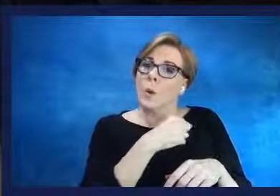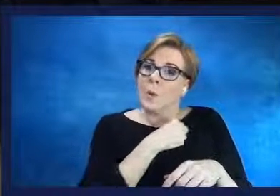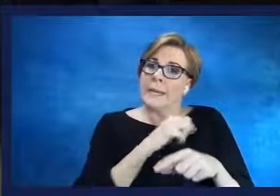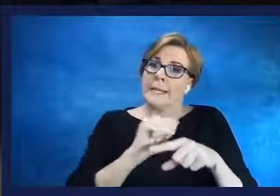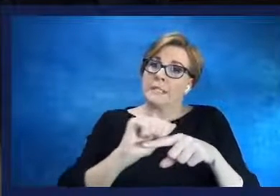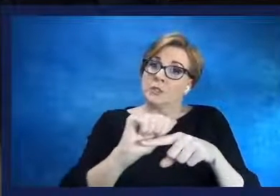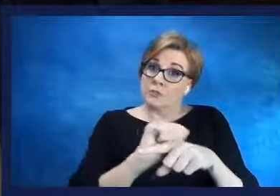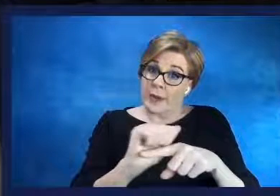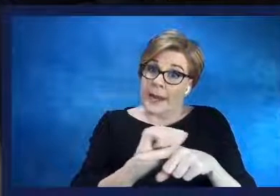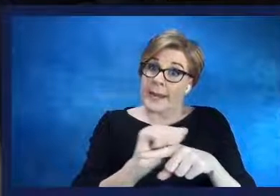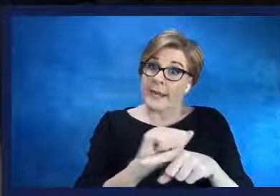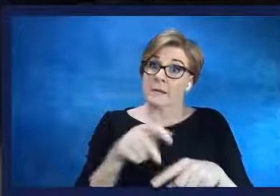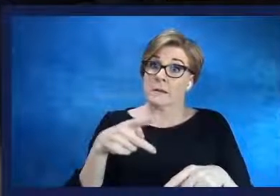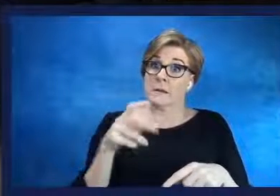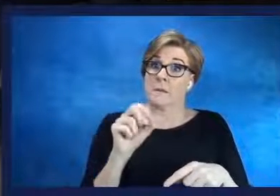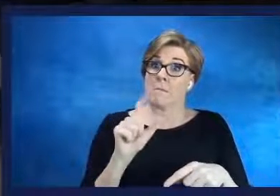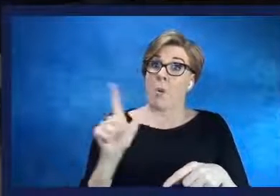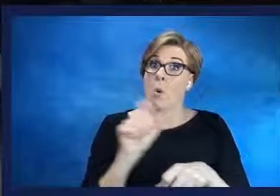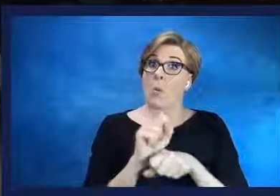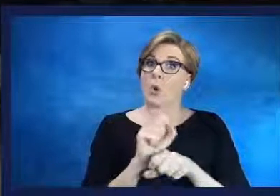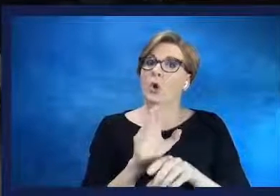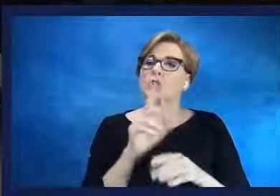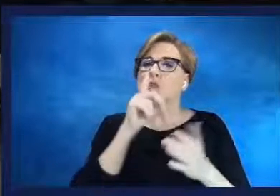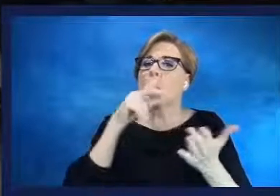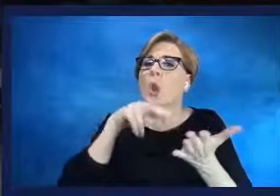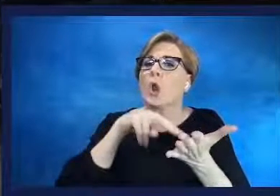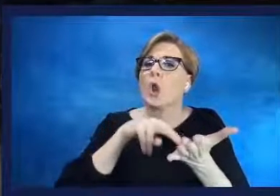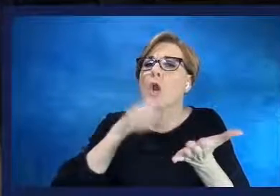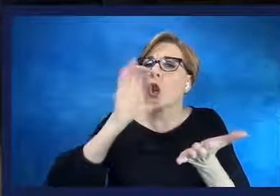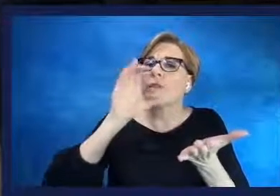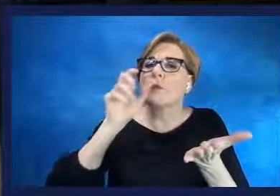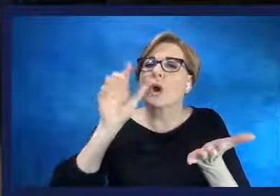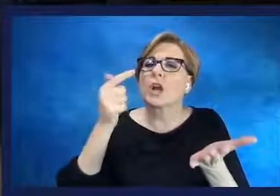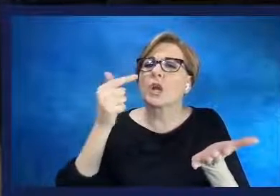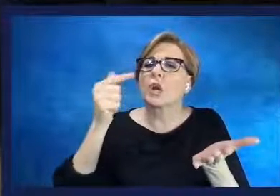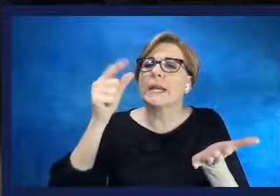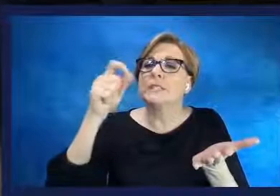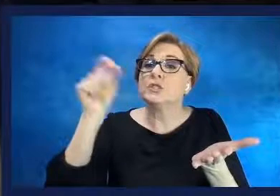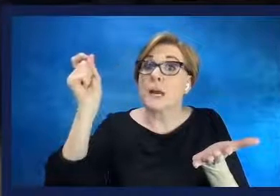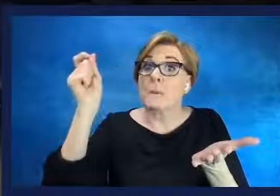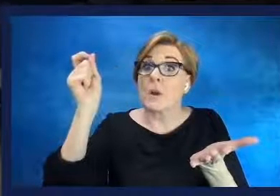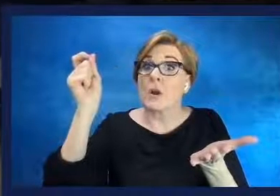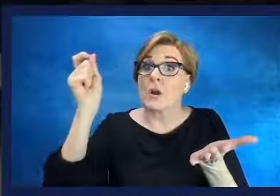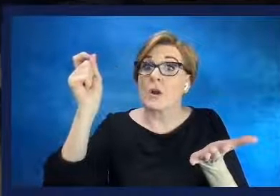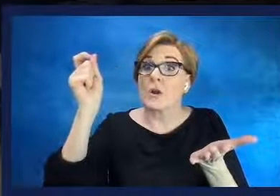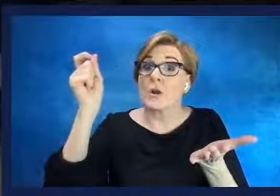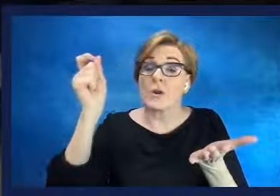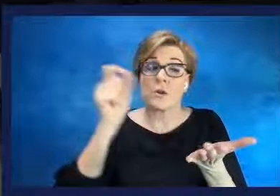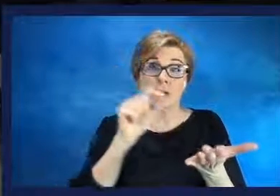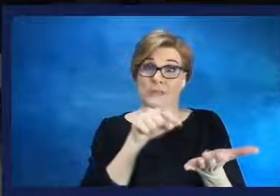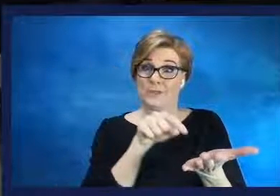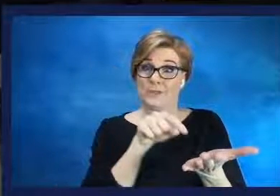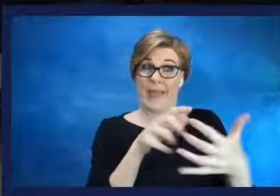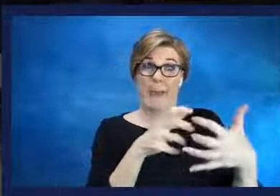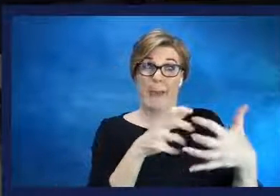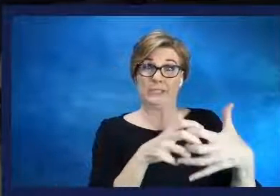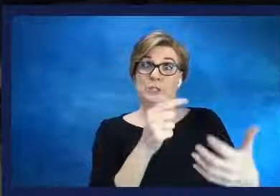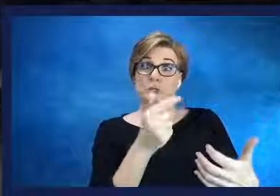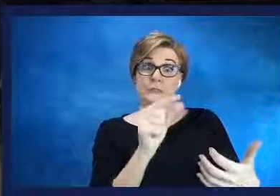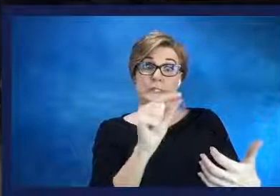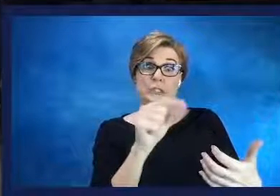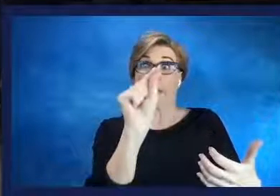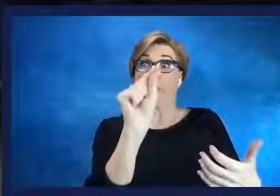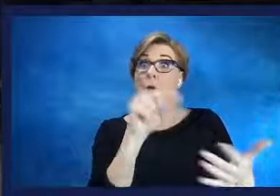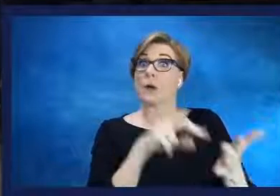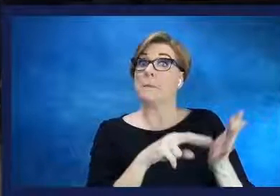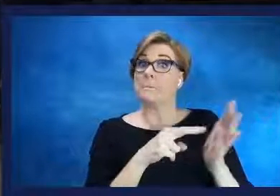look for, there's a green check mark on that vote center tabulator that will say that the ballot's been accepted, and there's